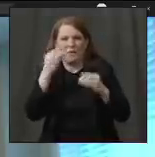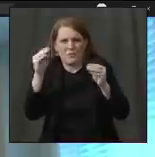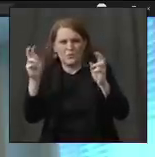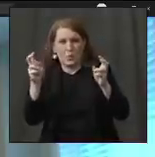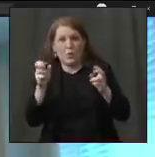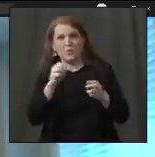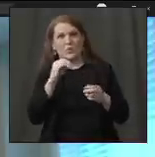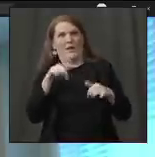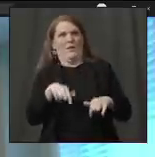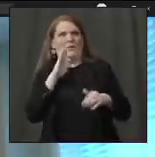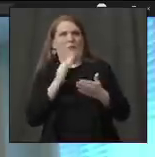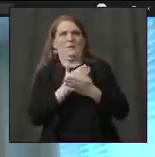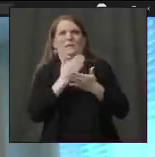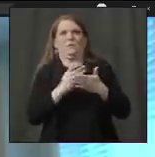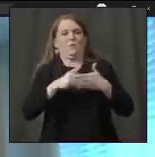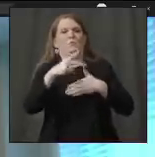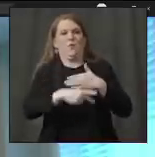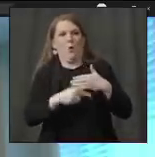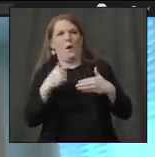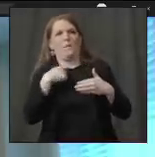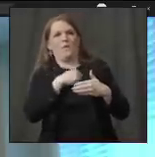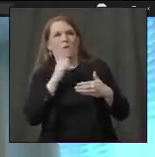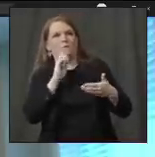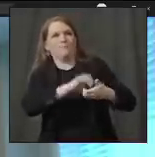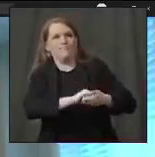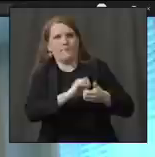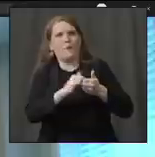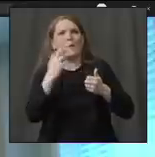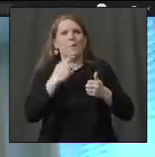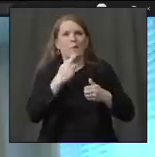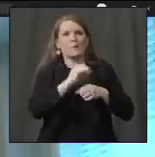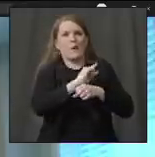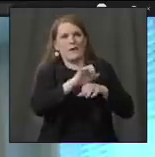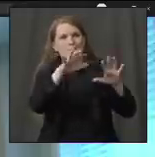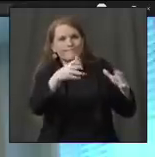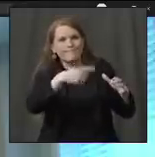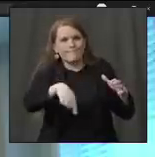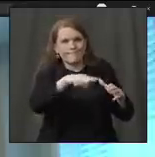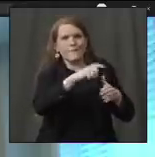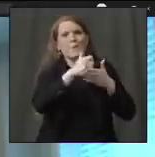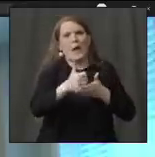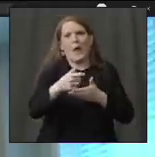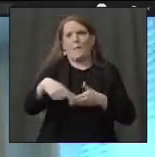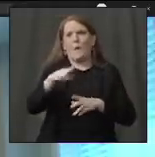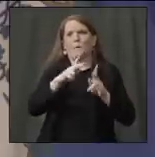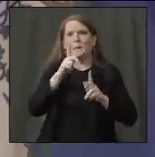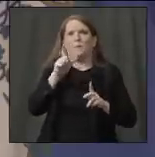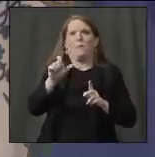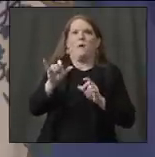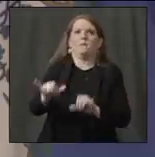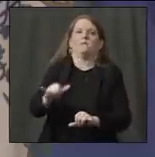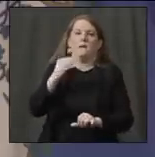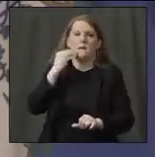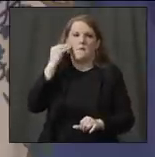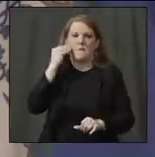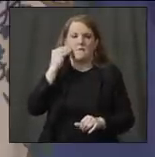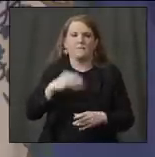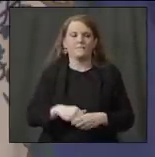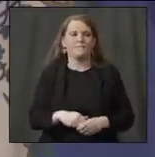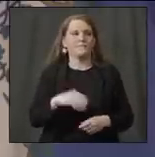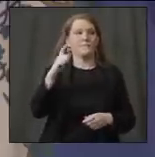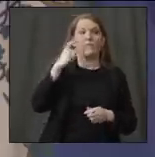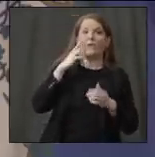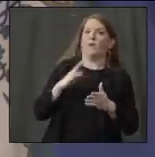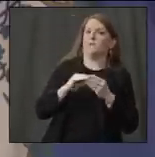restaurant industry and address some of the food needs of people who are at home. Hey, well, thank you, Deirdre and Brian. I mean,